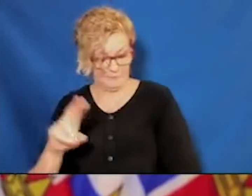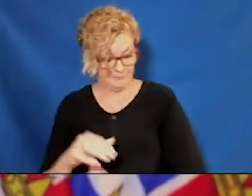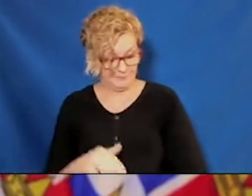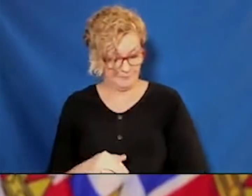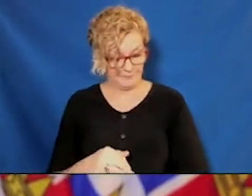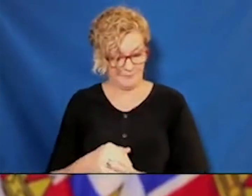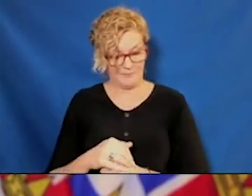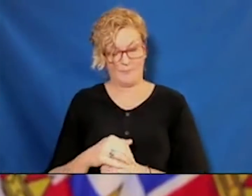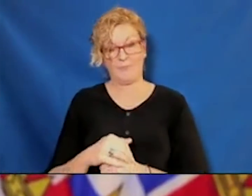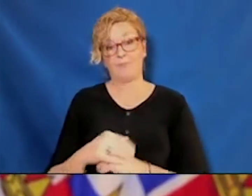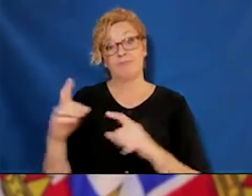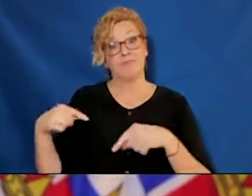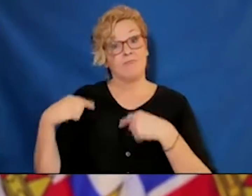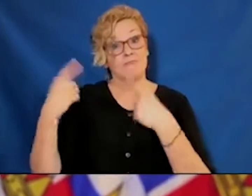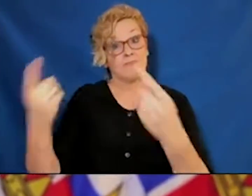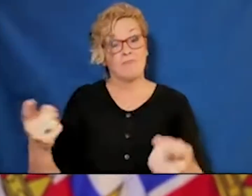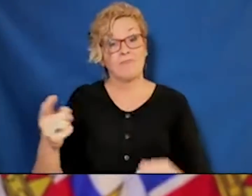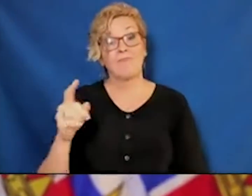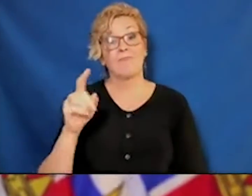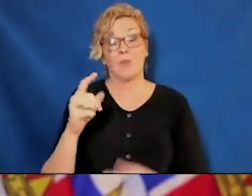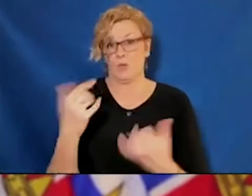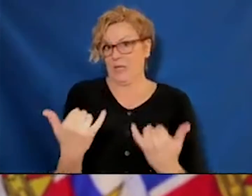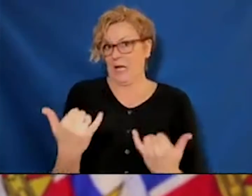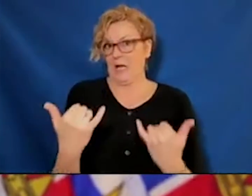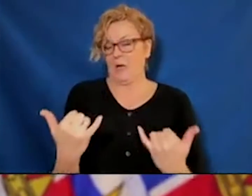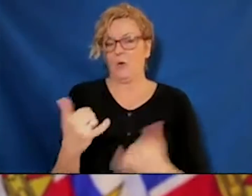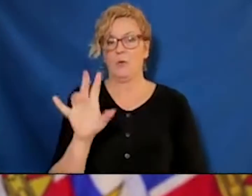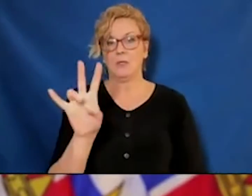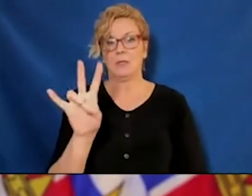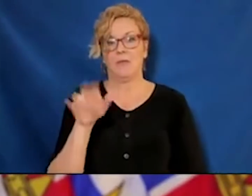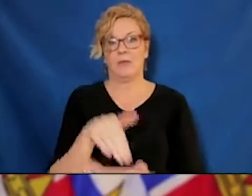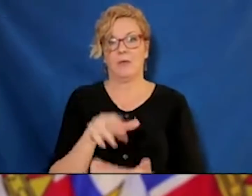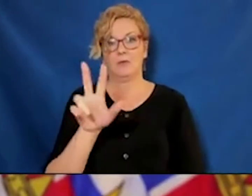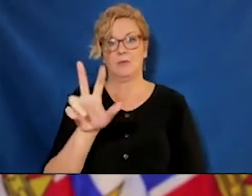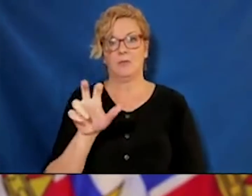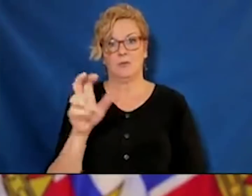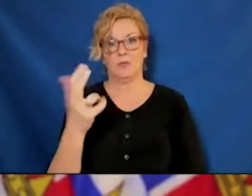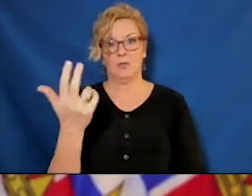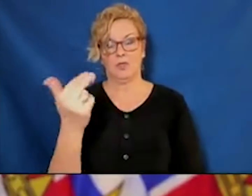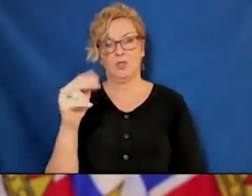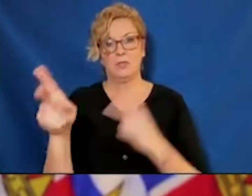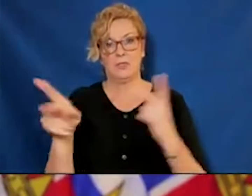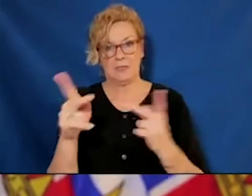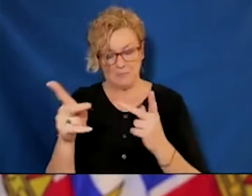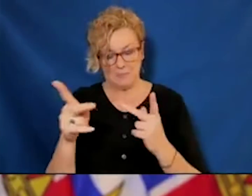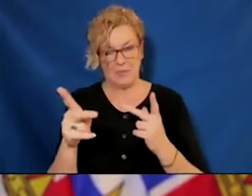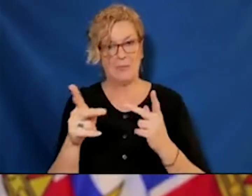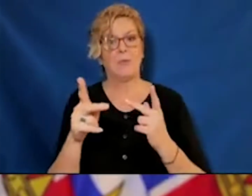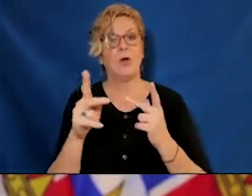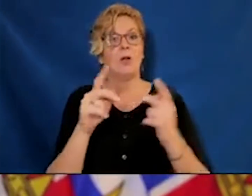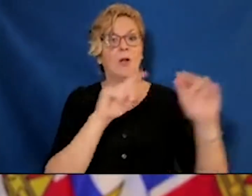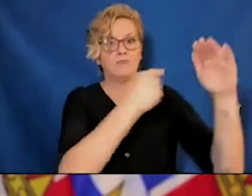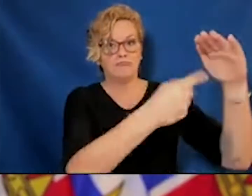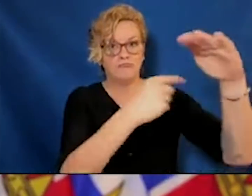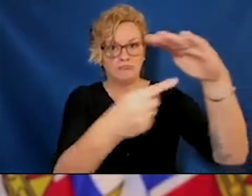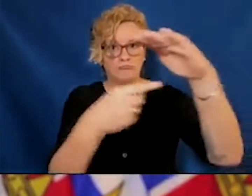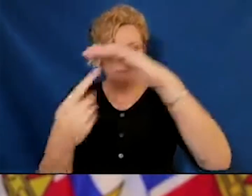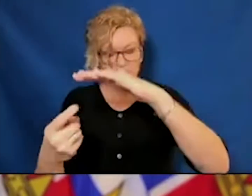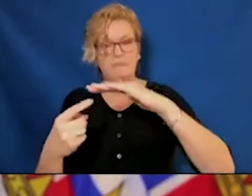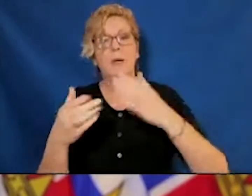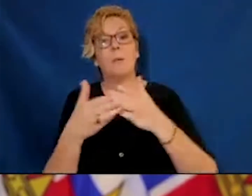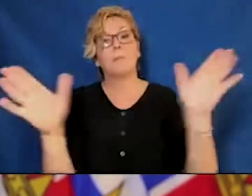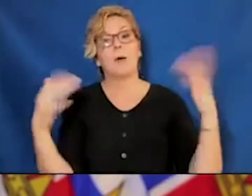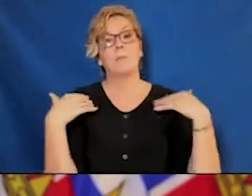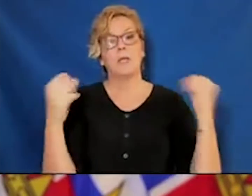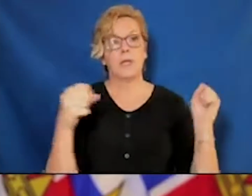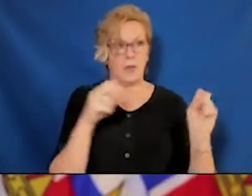7,313 people under active public health monitoring in all of our health authorities, plus some additional in Northern Health.